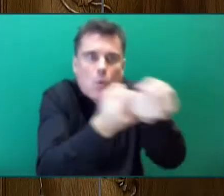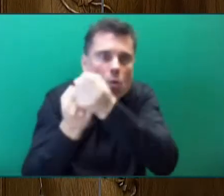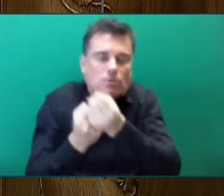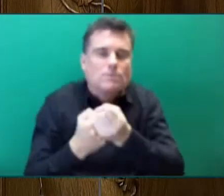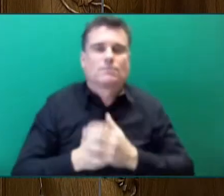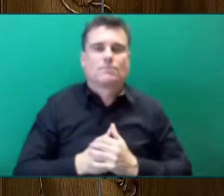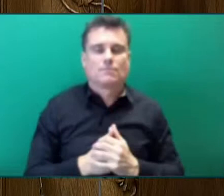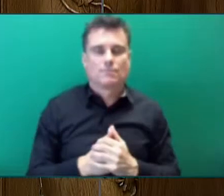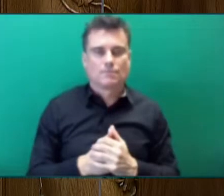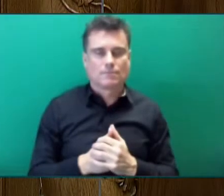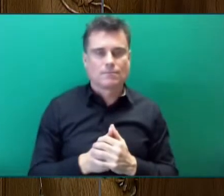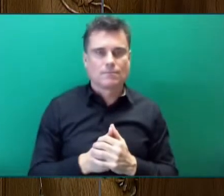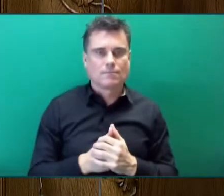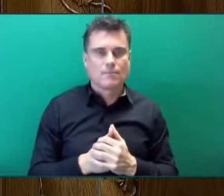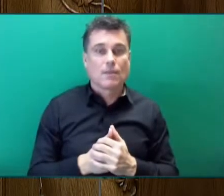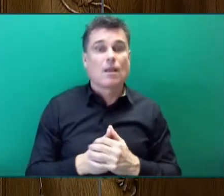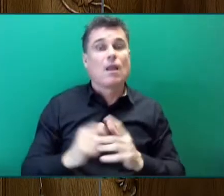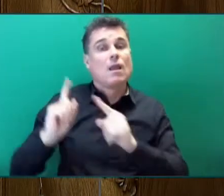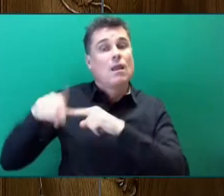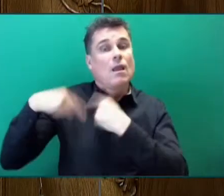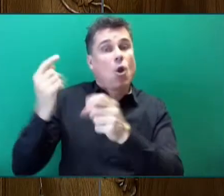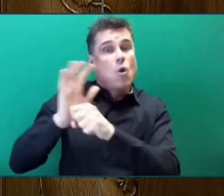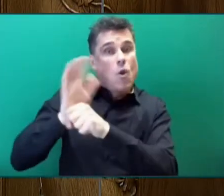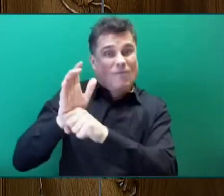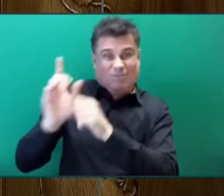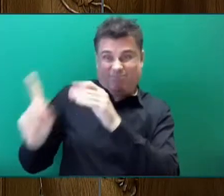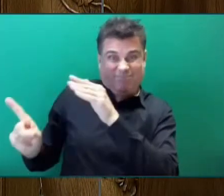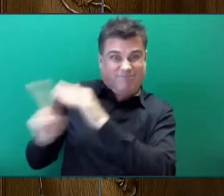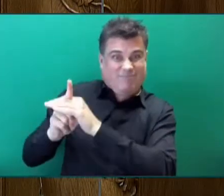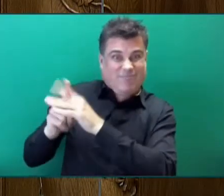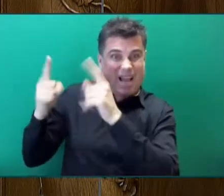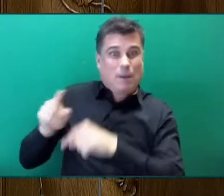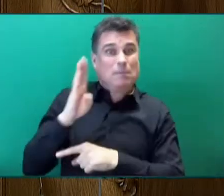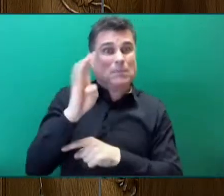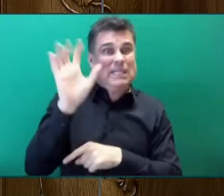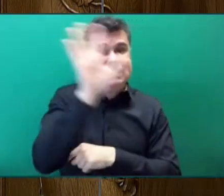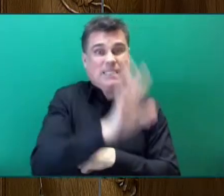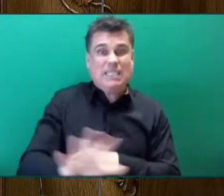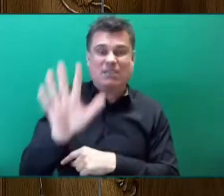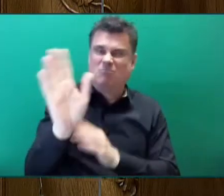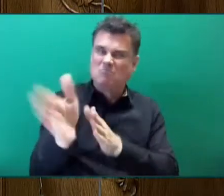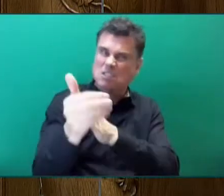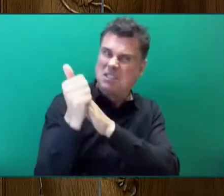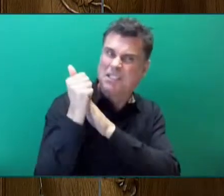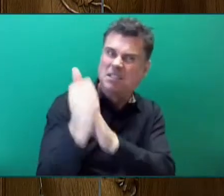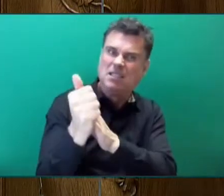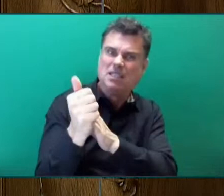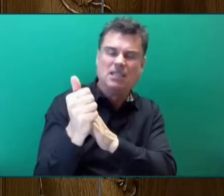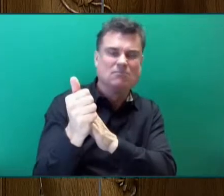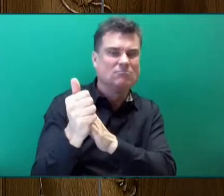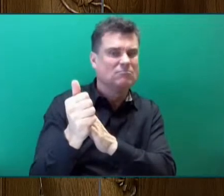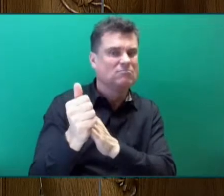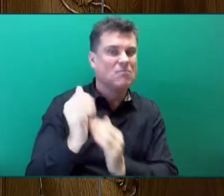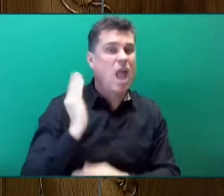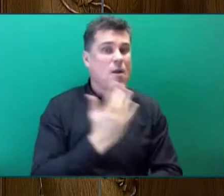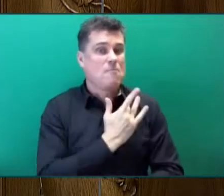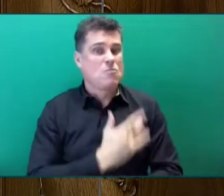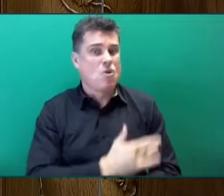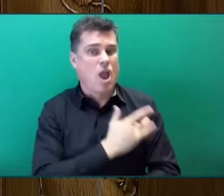saw robust growth, rising wages, and unemployment at or near the lowest in Canada for 2 years